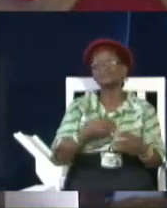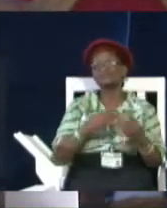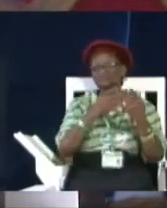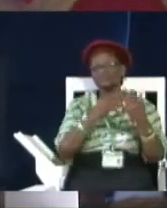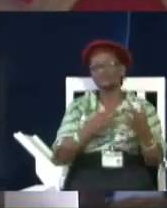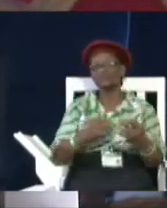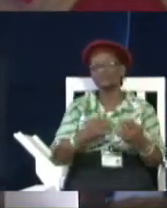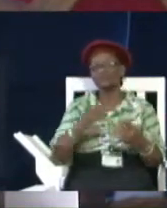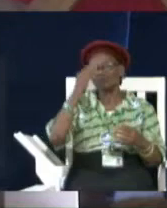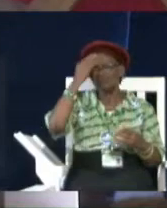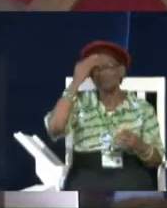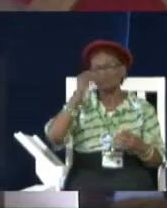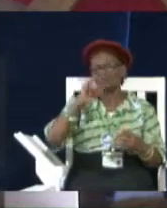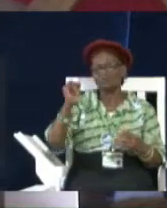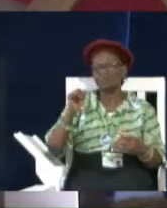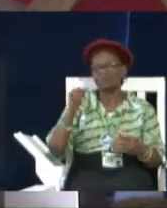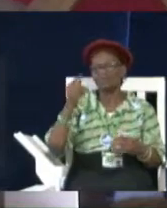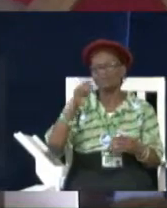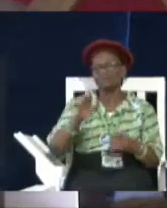knowing fully well